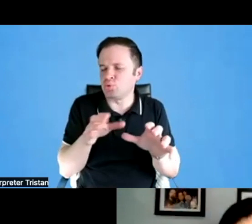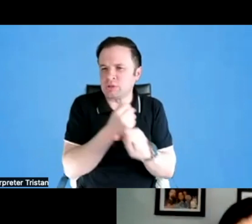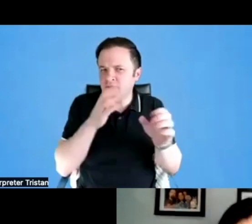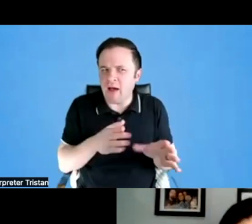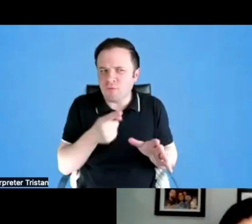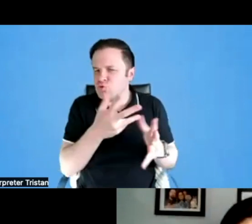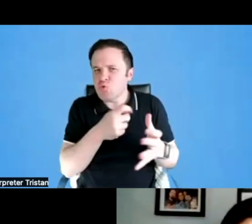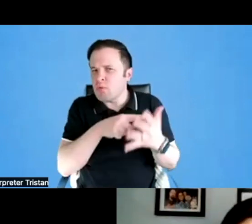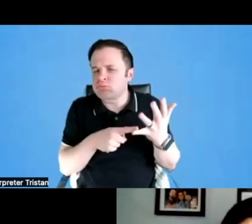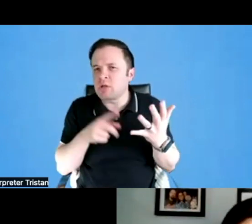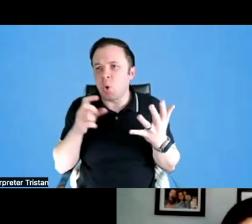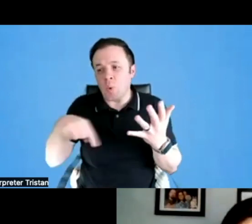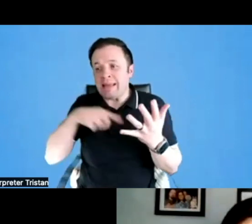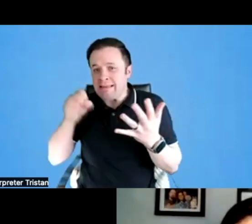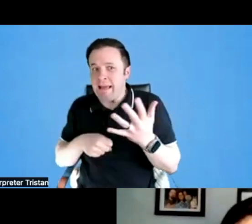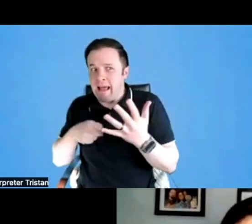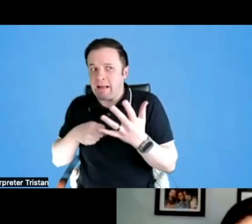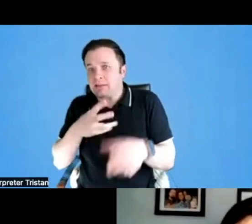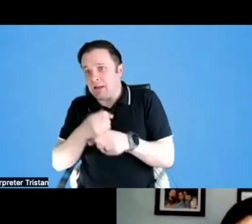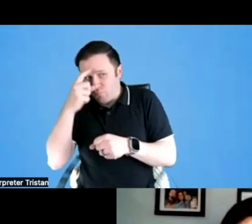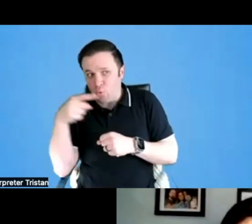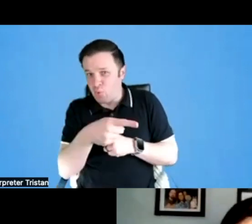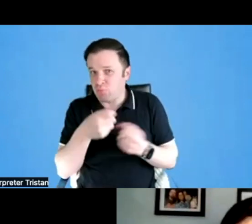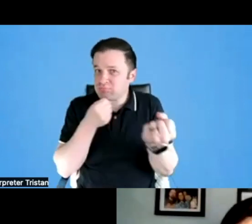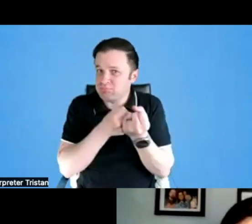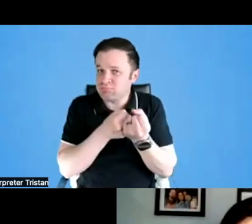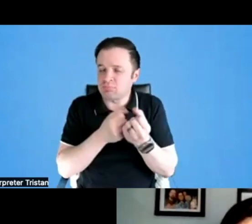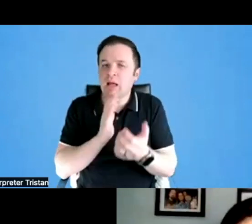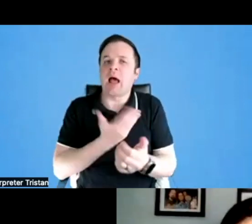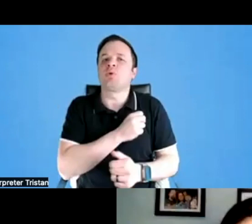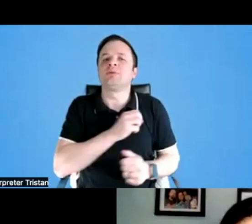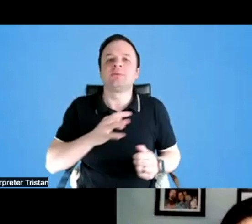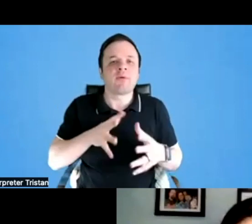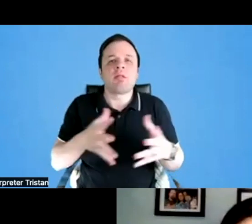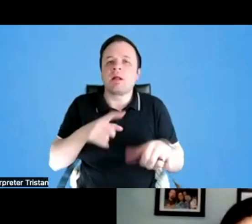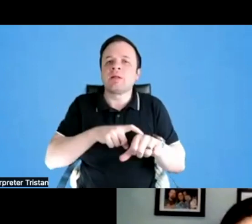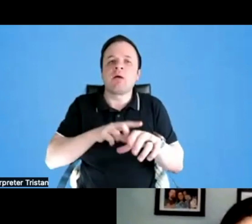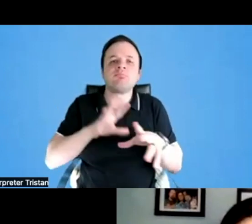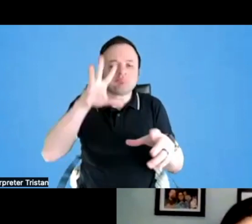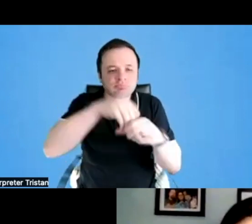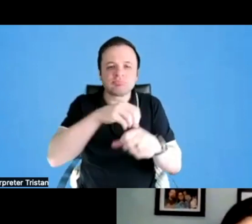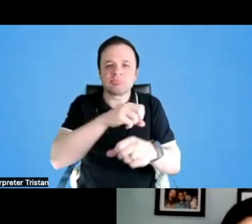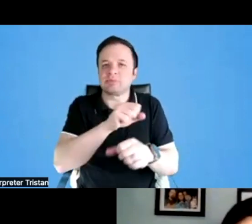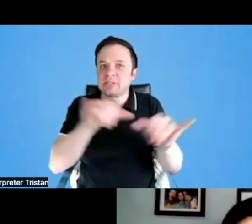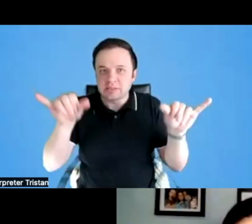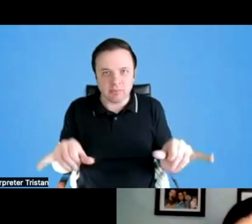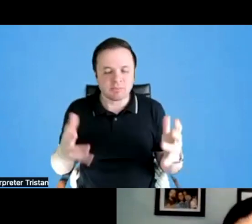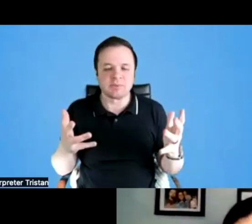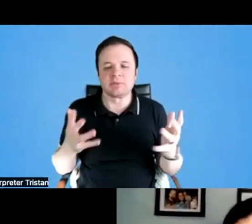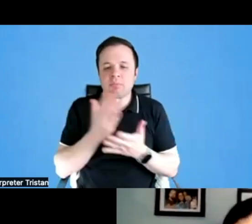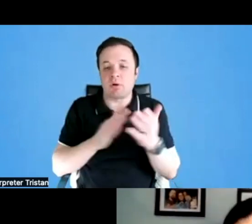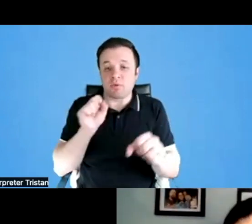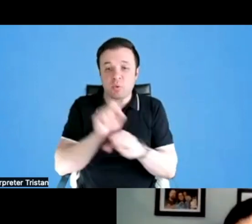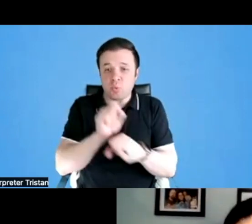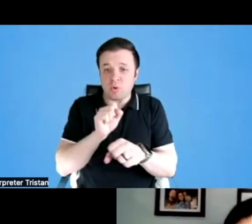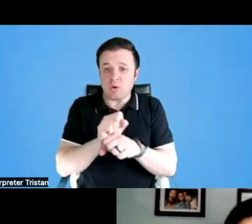that we can access for you. So our staff spend a lot of time in systems, and part of their work is they're actually a little bit